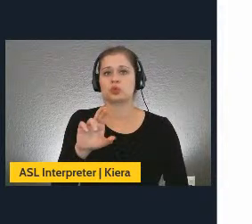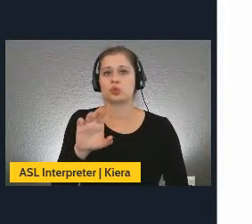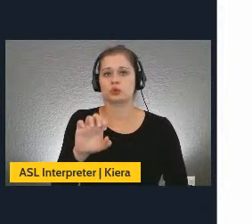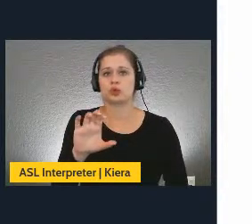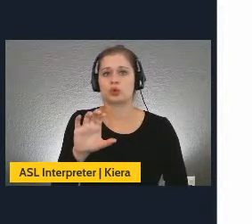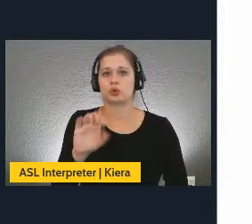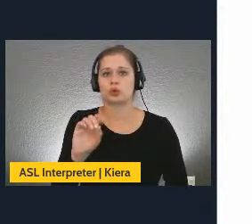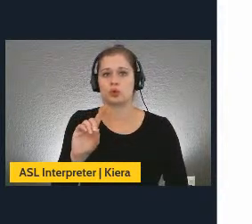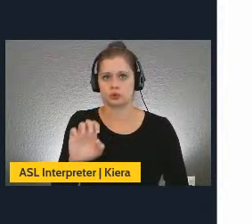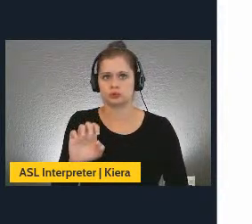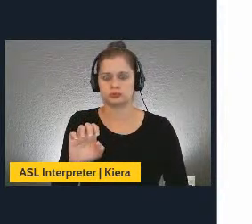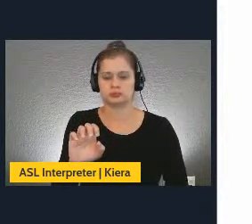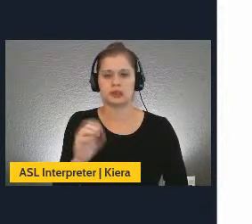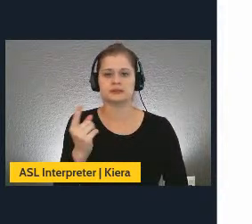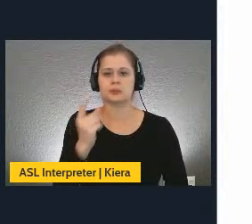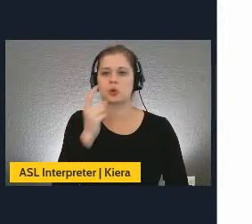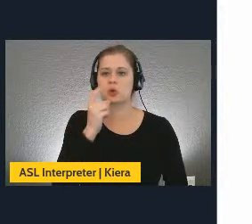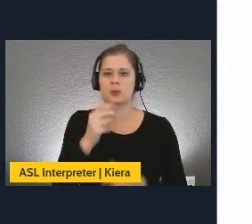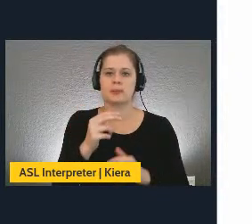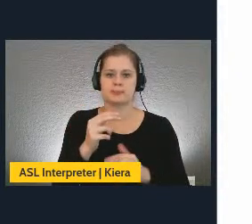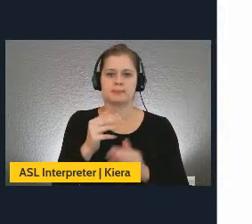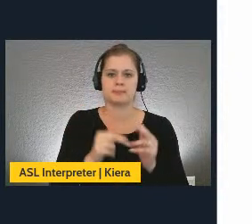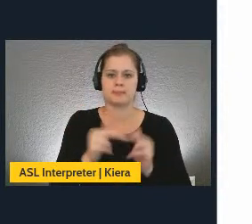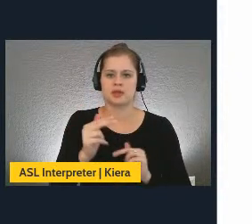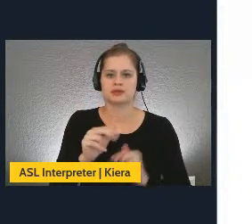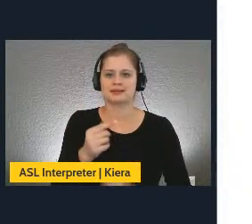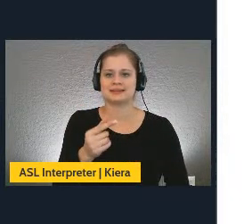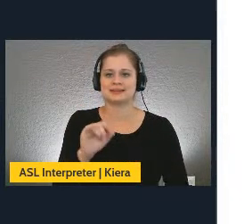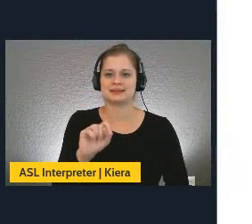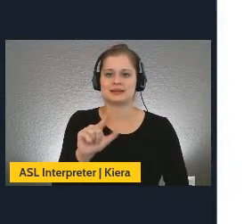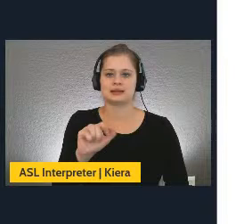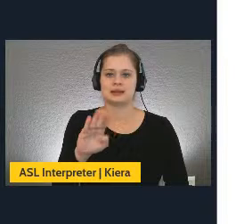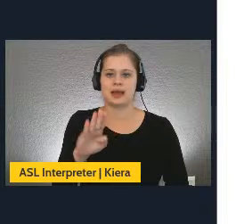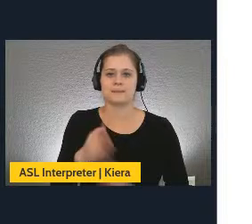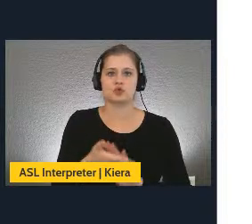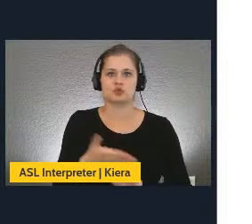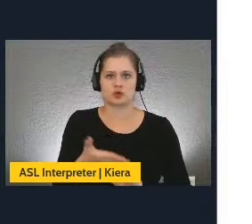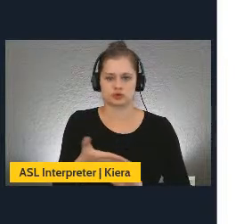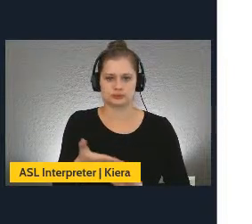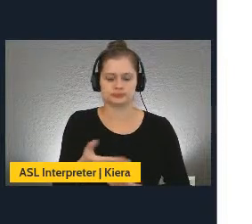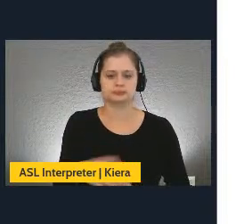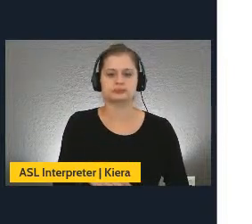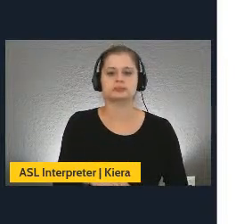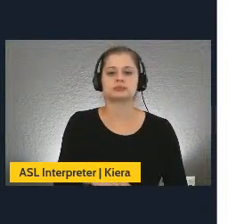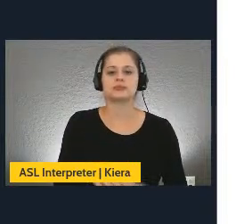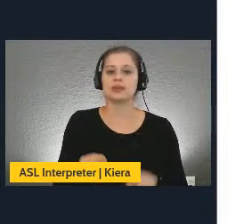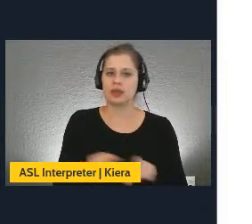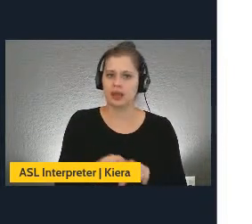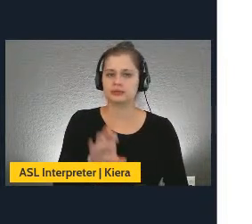from someone who built the GitLab runner as a CDKtf construct.